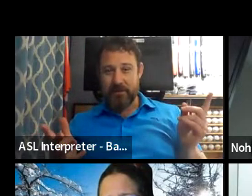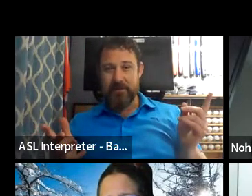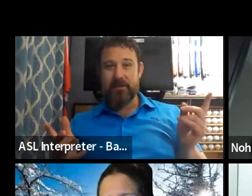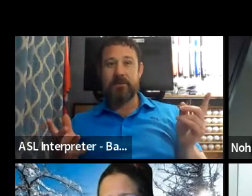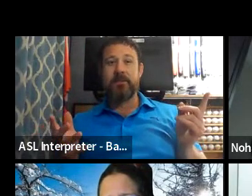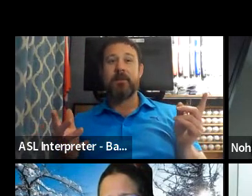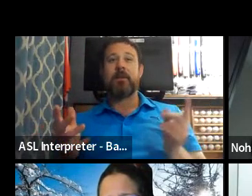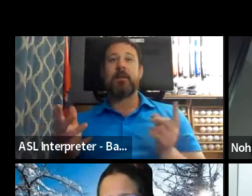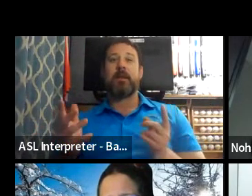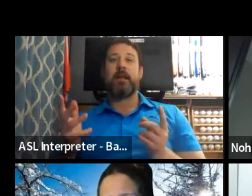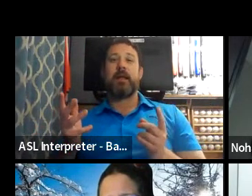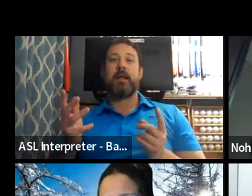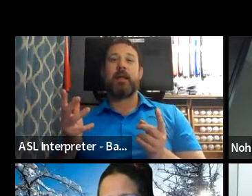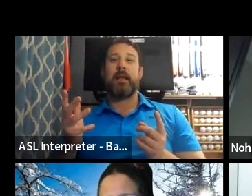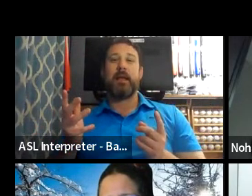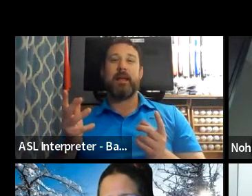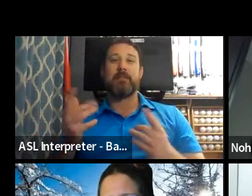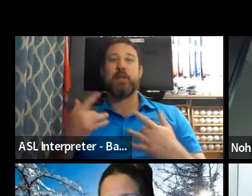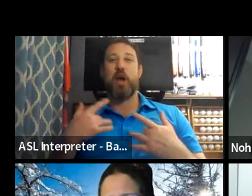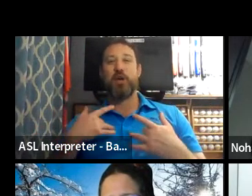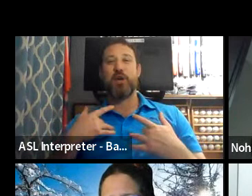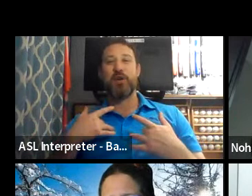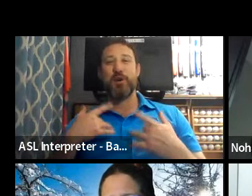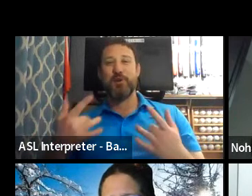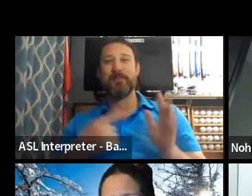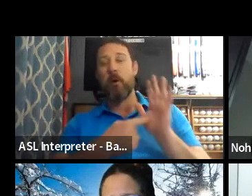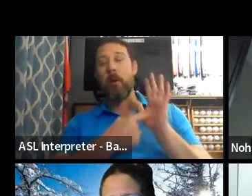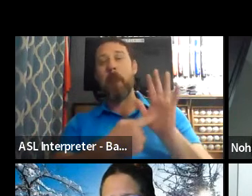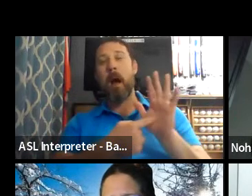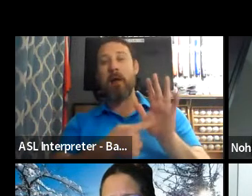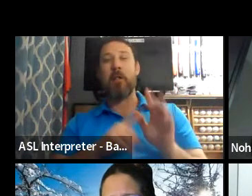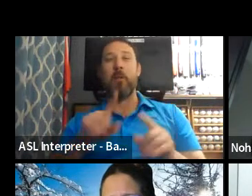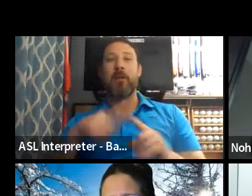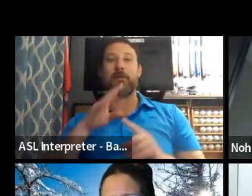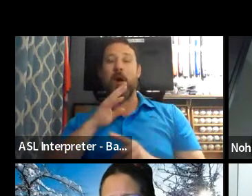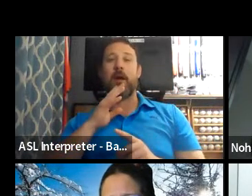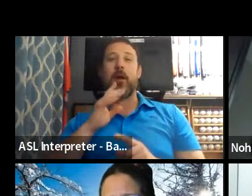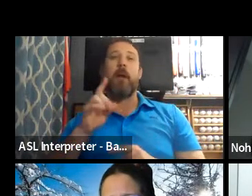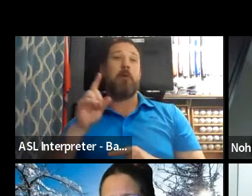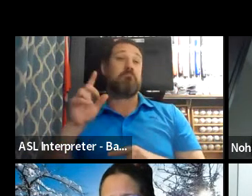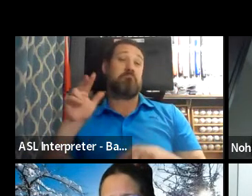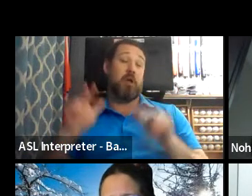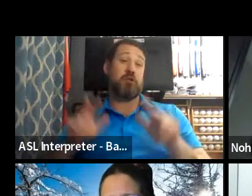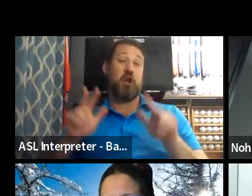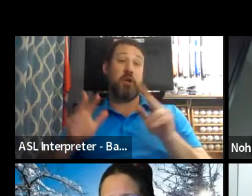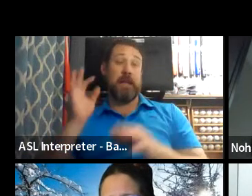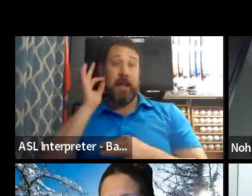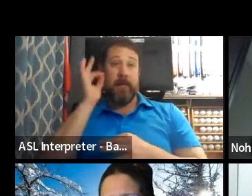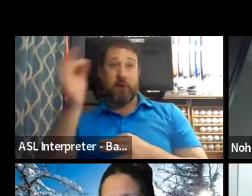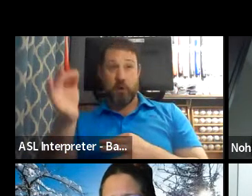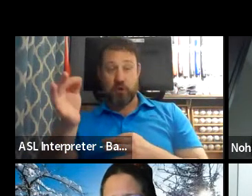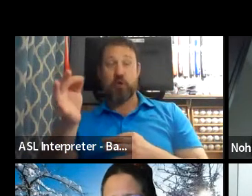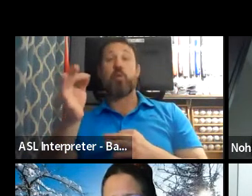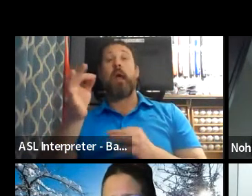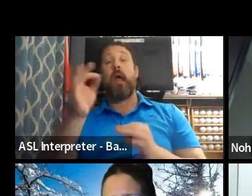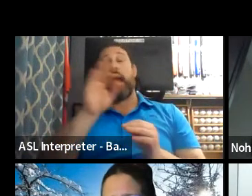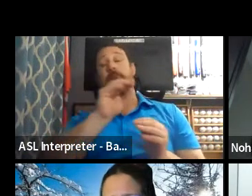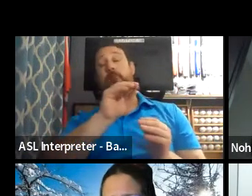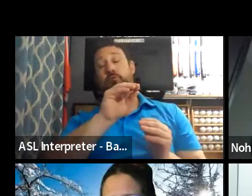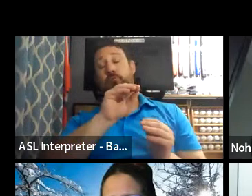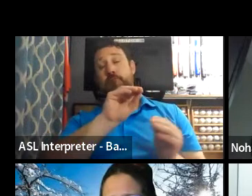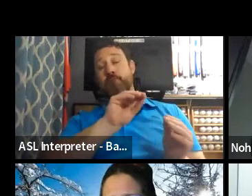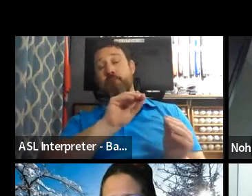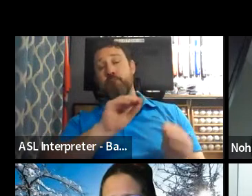I think it's a useful model when we're talking about uncertainty of the future. You know, we have to move away